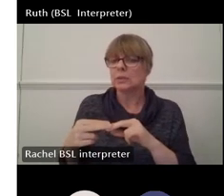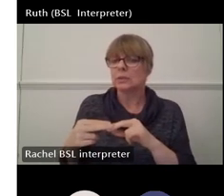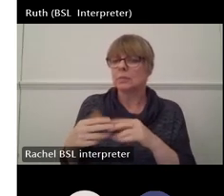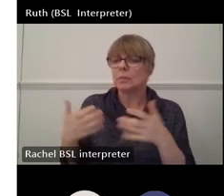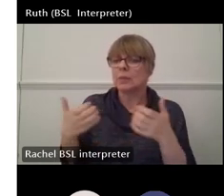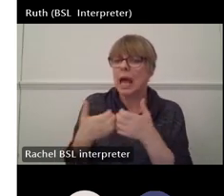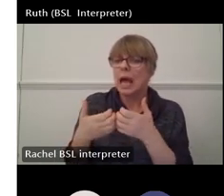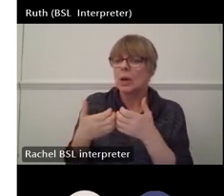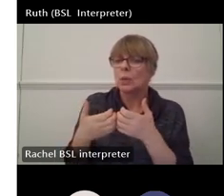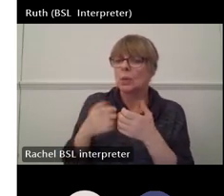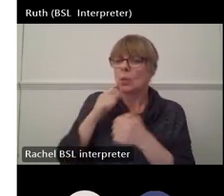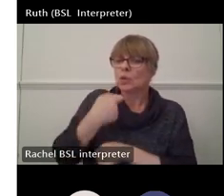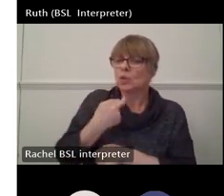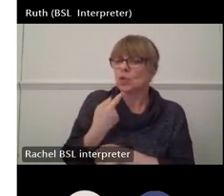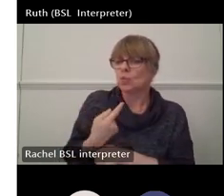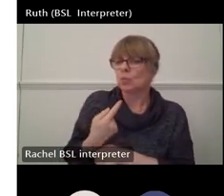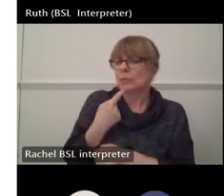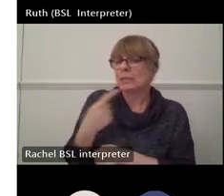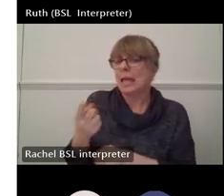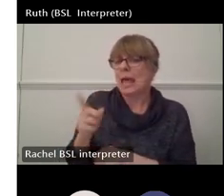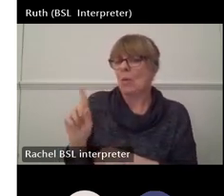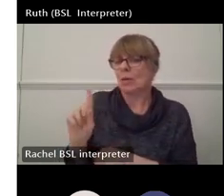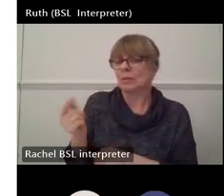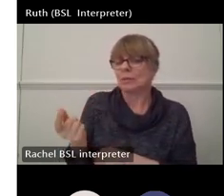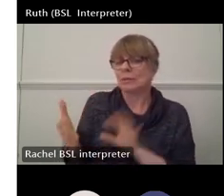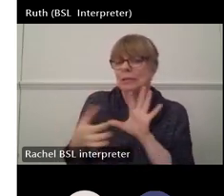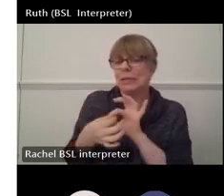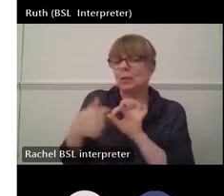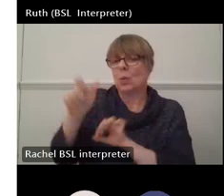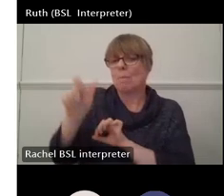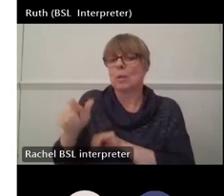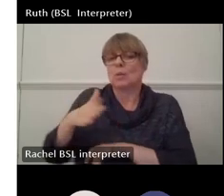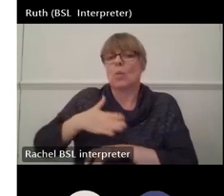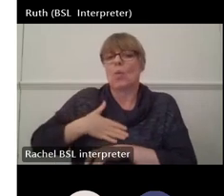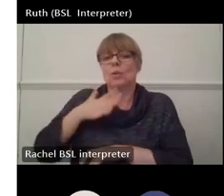we attract them? And I'm going to come to Paul first.